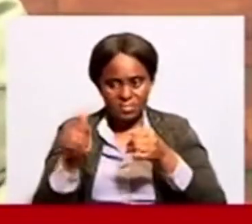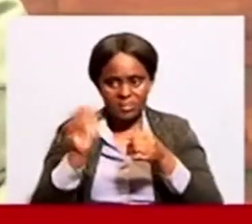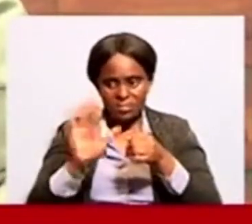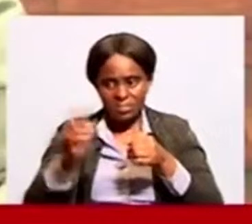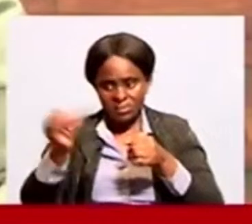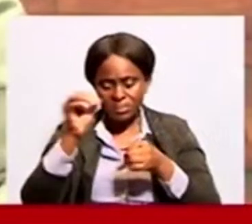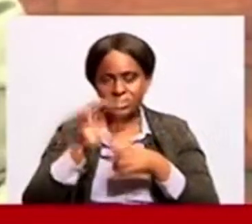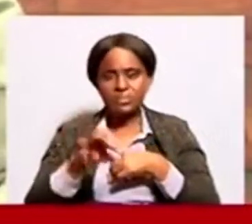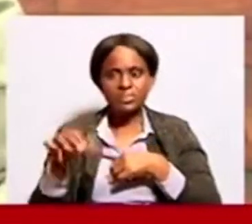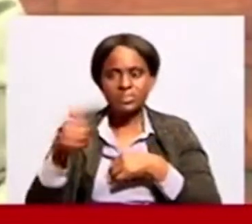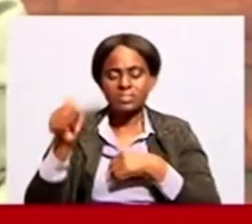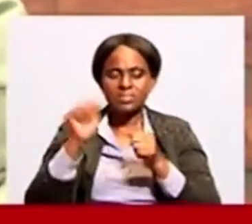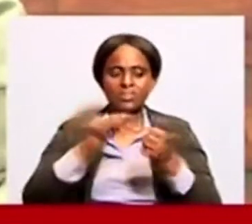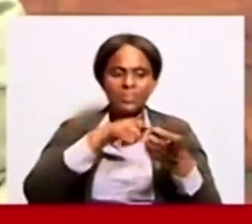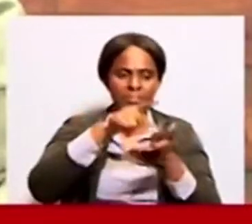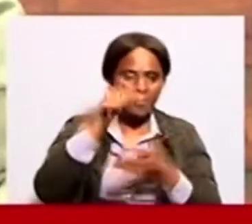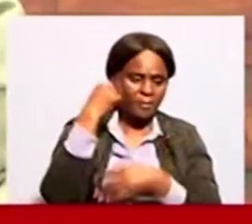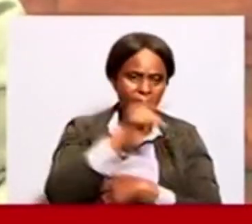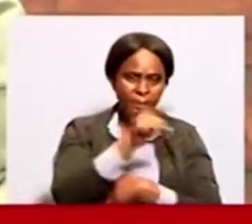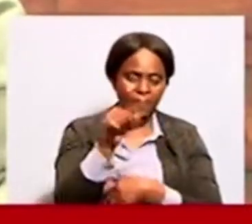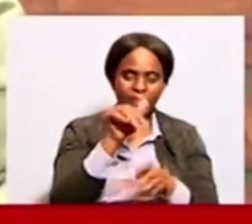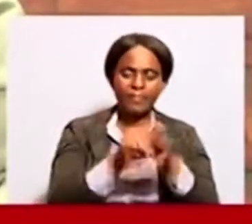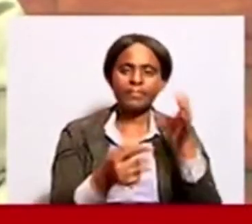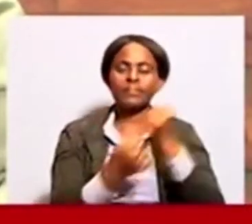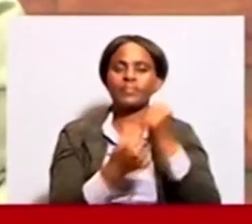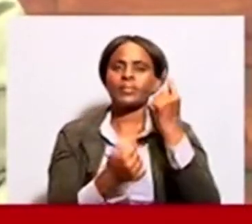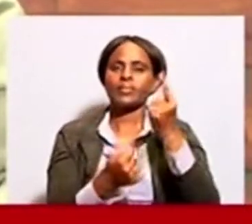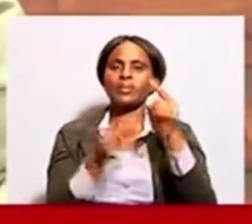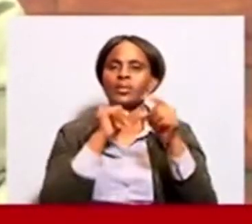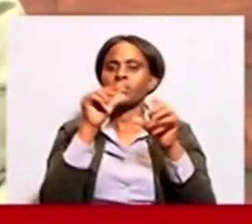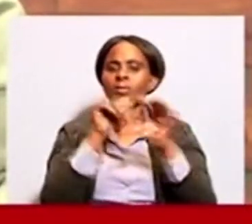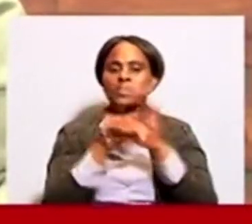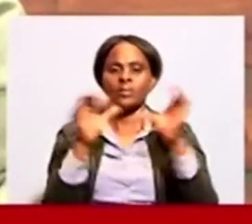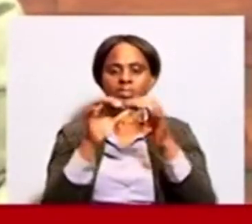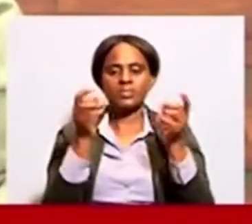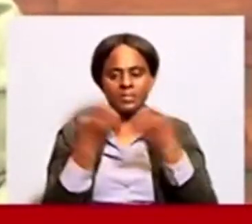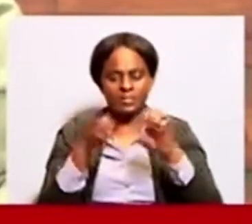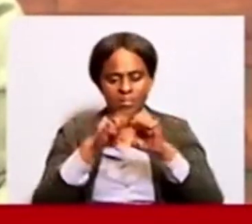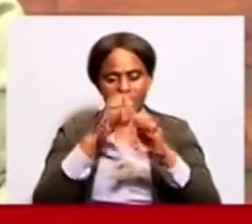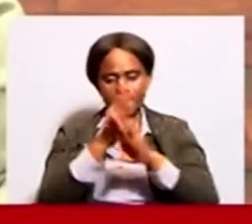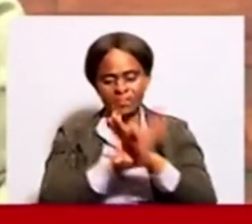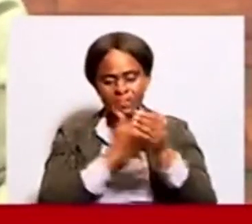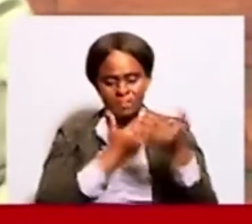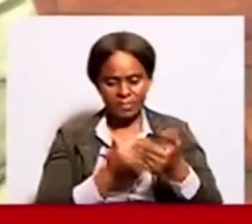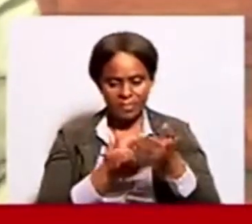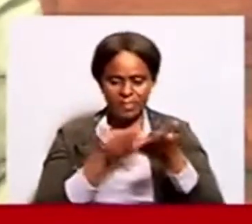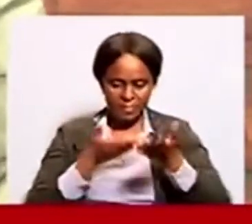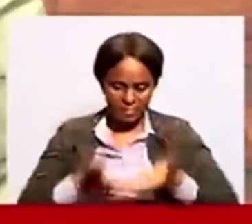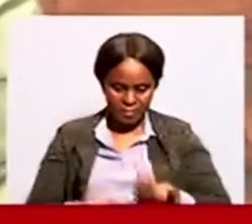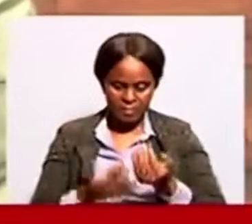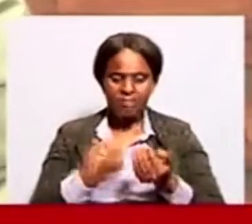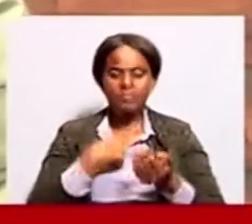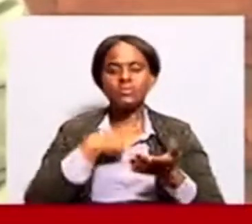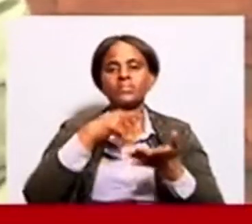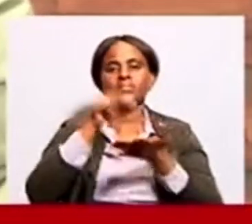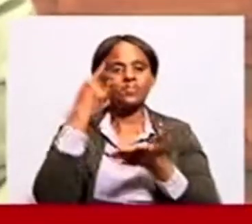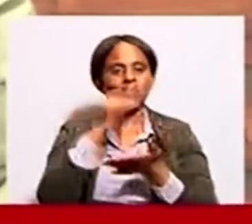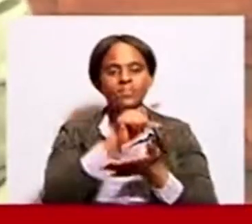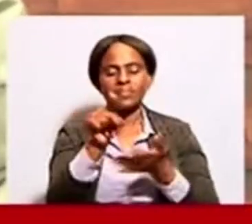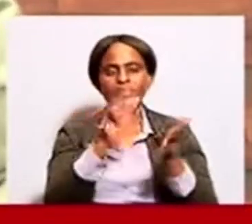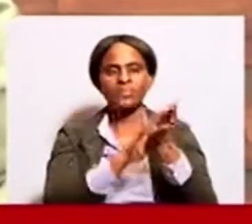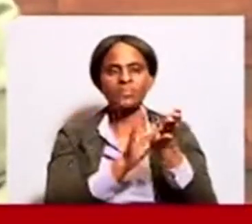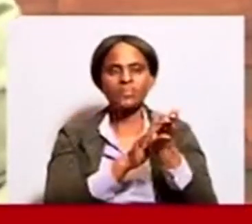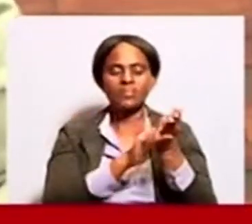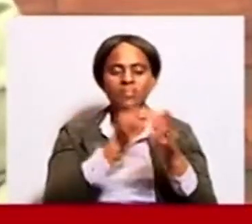children, you would pay for them in term 1, they are not in class, even before a baby is born, you pay for them to say I'm paying for them at school from